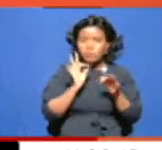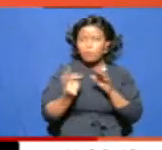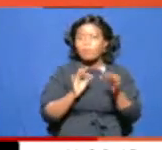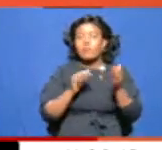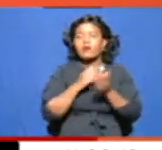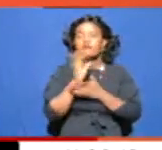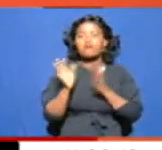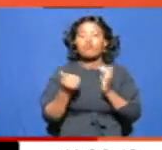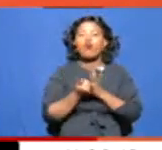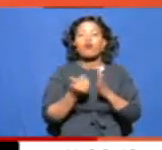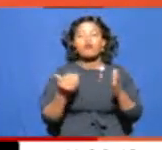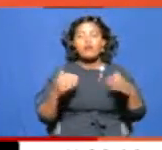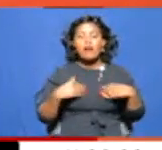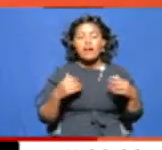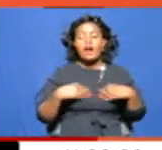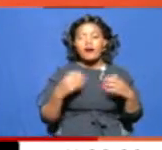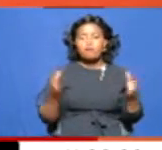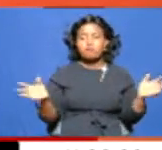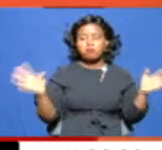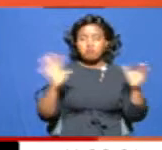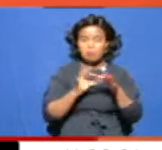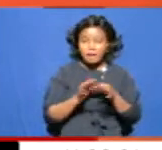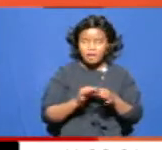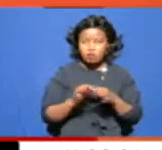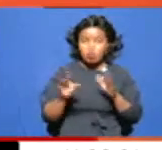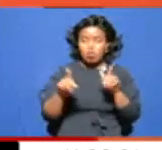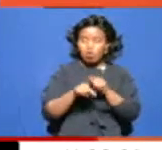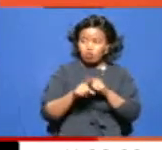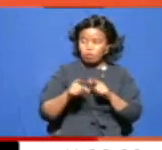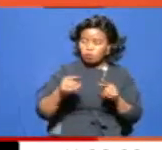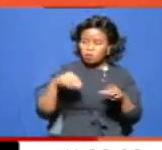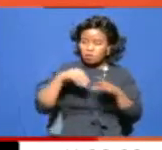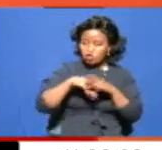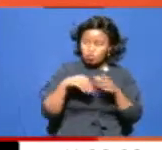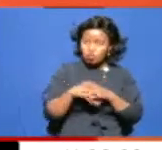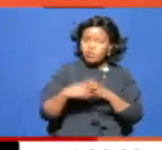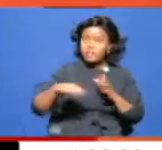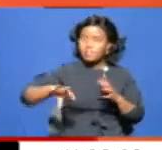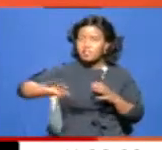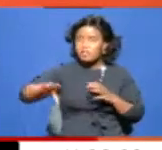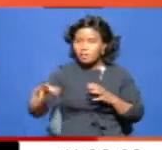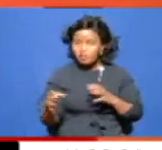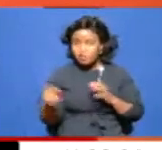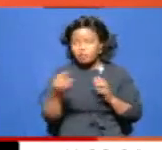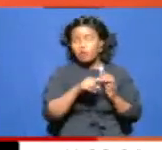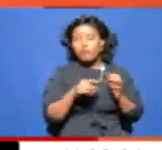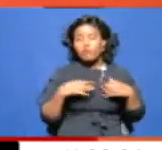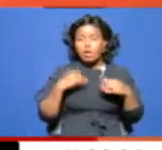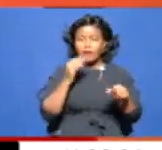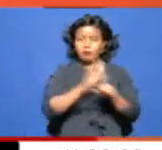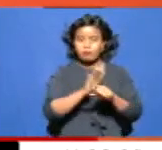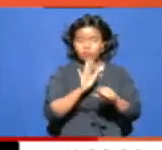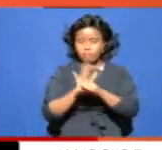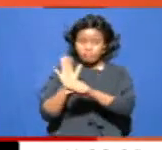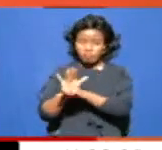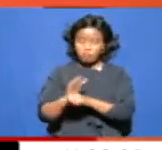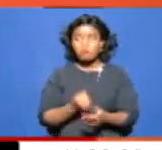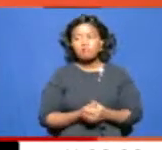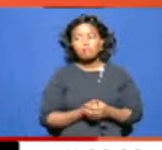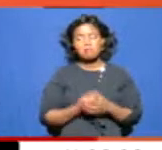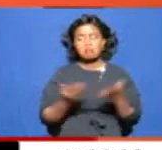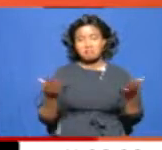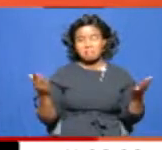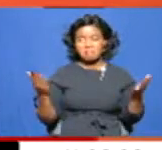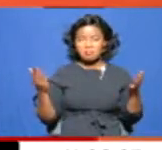have football being played in counties, we'll have that rivalry. Can you imagine Kakamega County going to play Kisumu